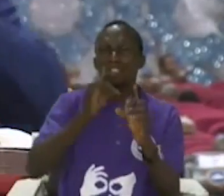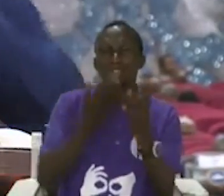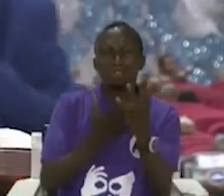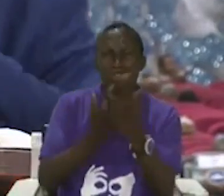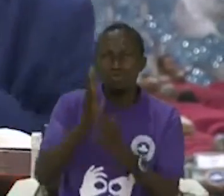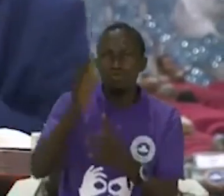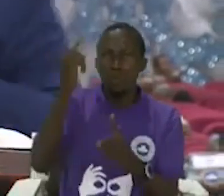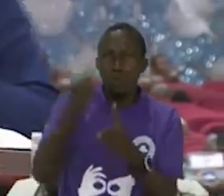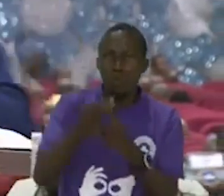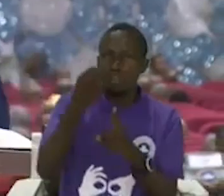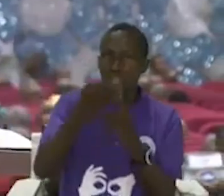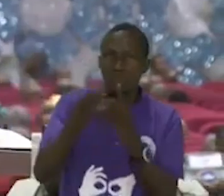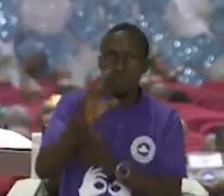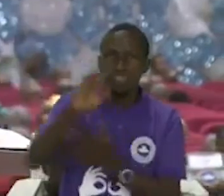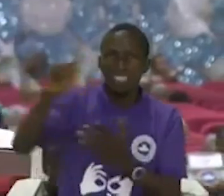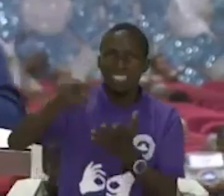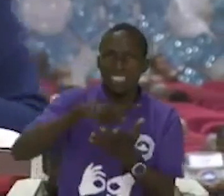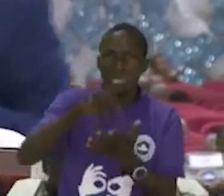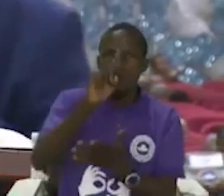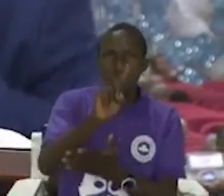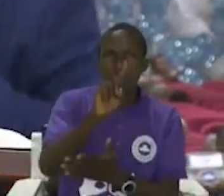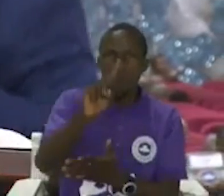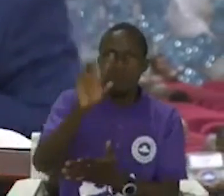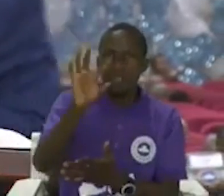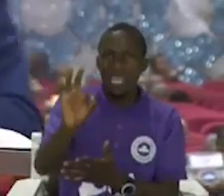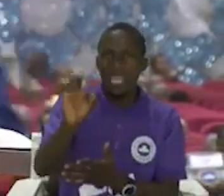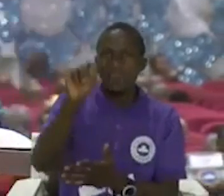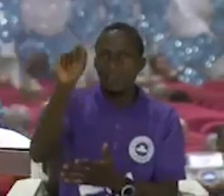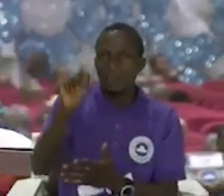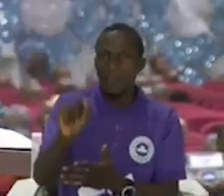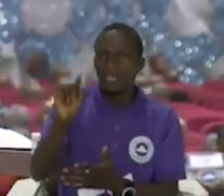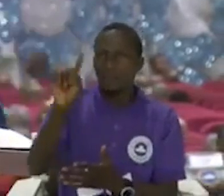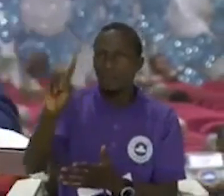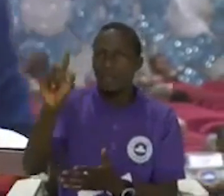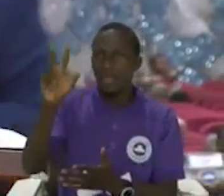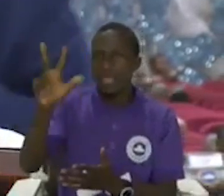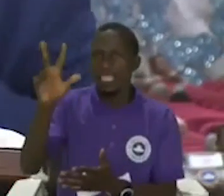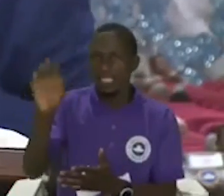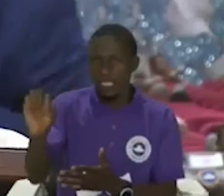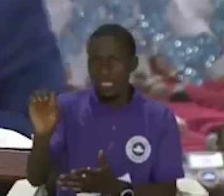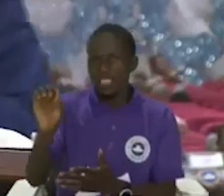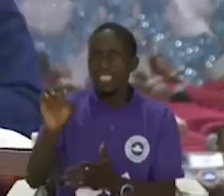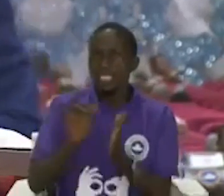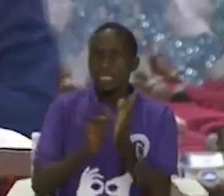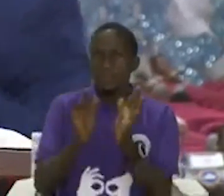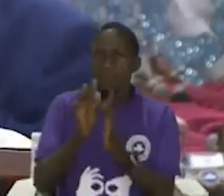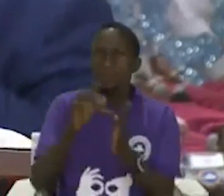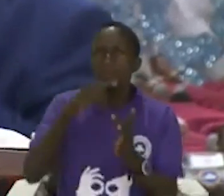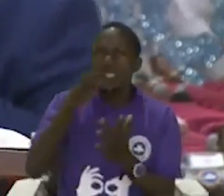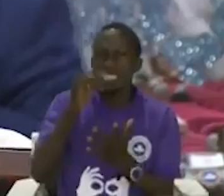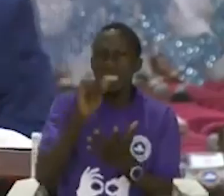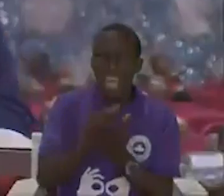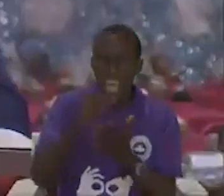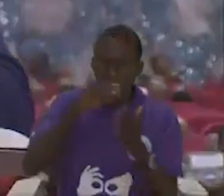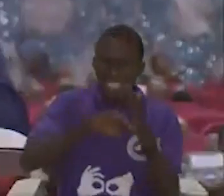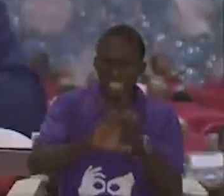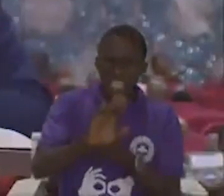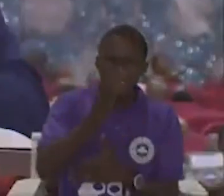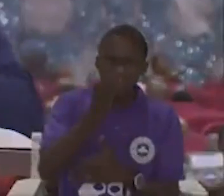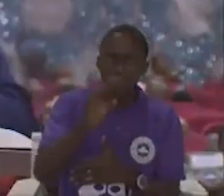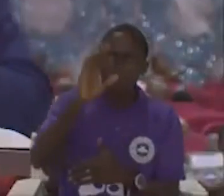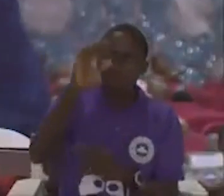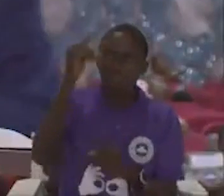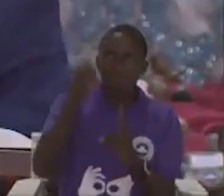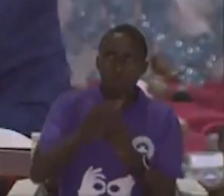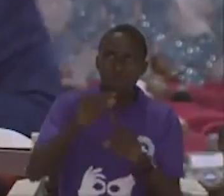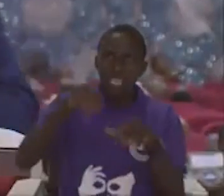Psalm 119 verse 130. Psalm 119 verse 130. The Bible says, the entrance of his word gives